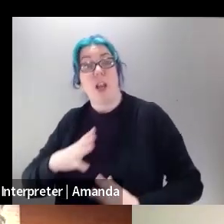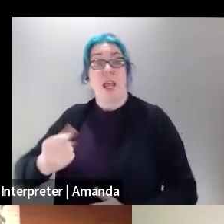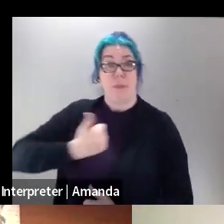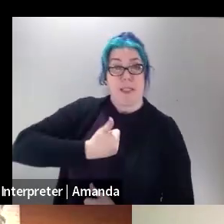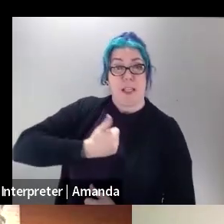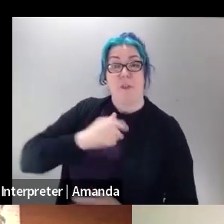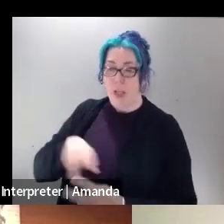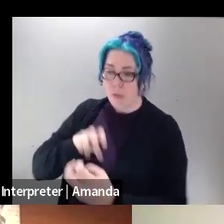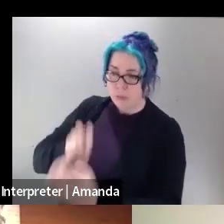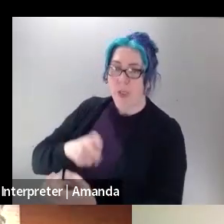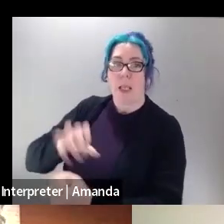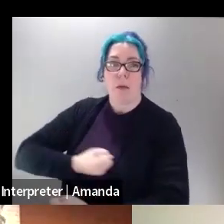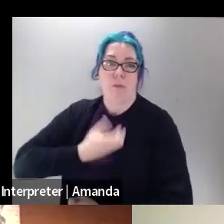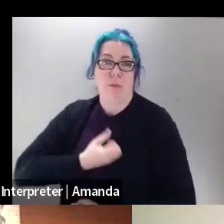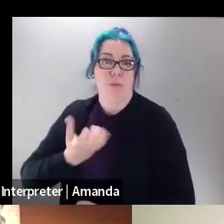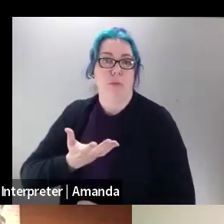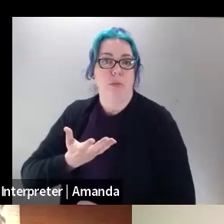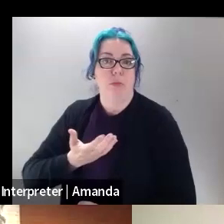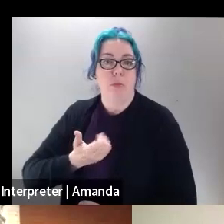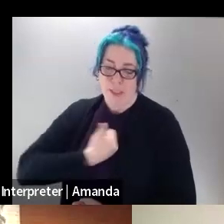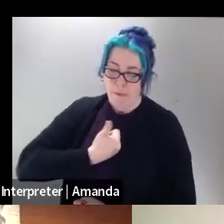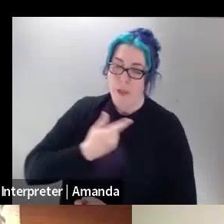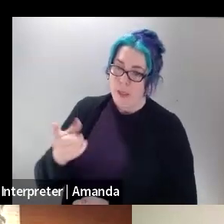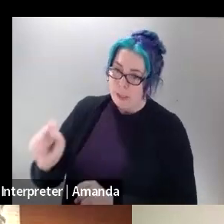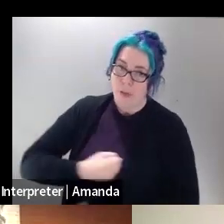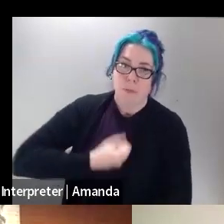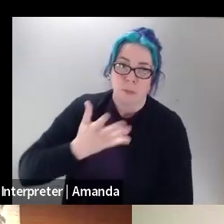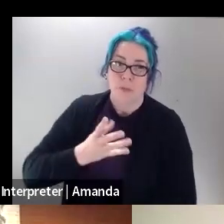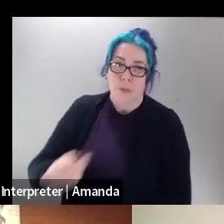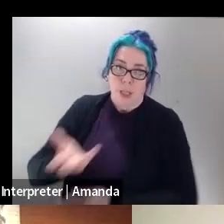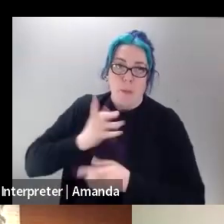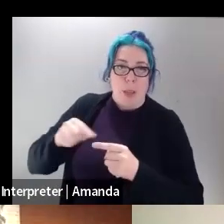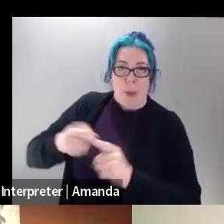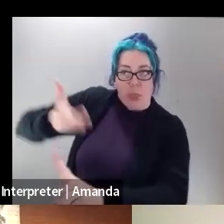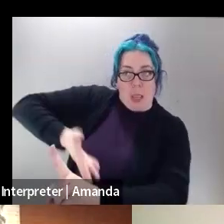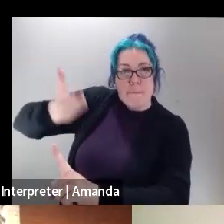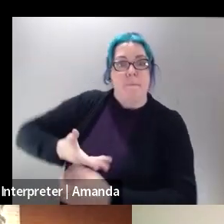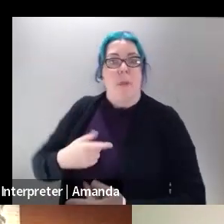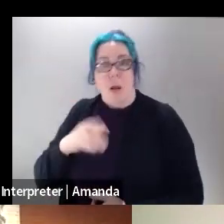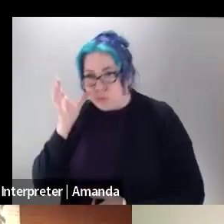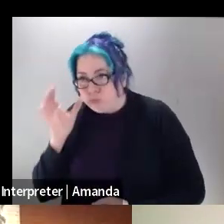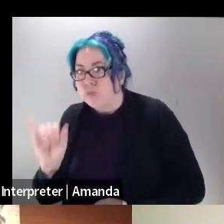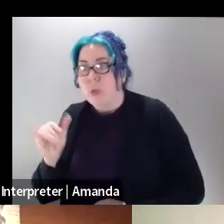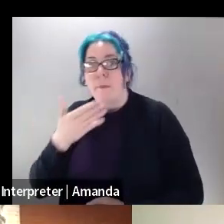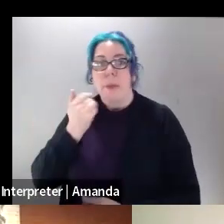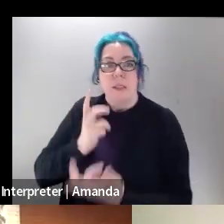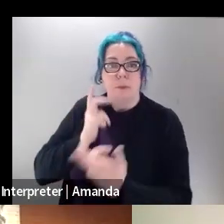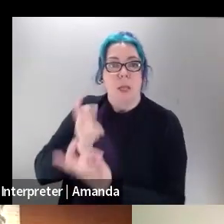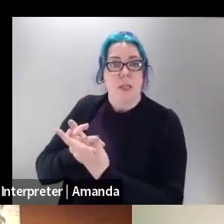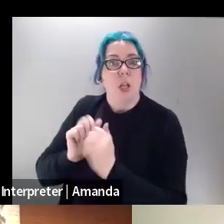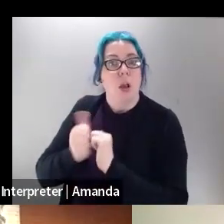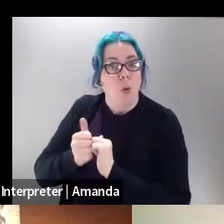to talk about themselves and, what works best for them. So usually, they're the ones that, like, I